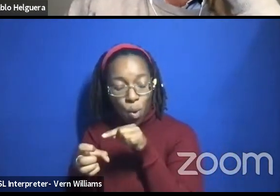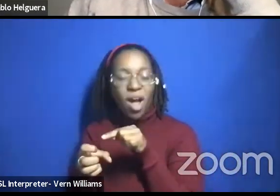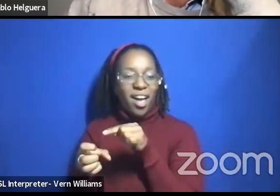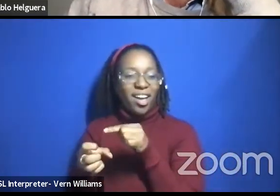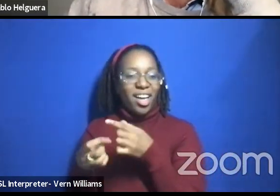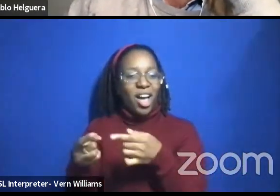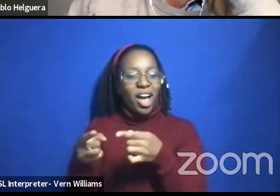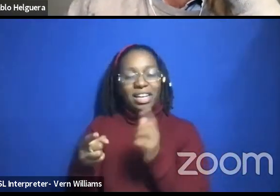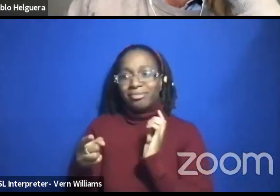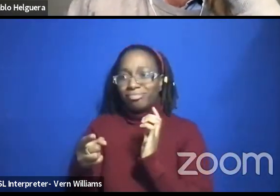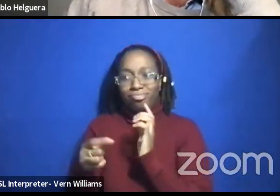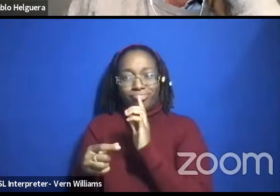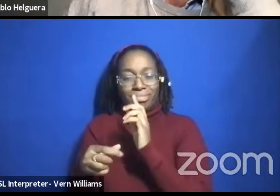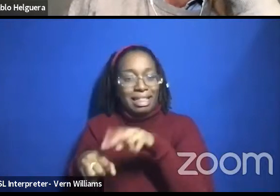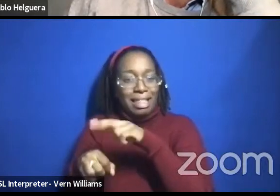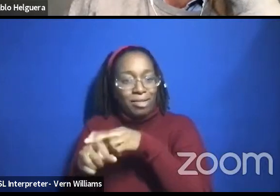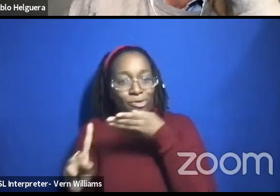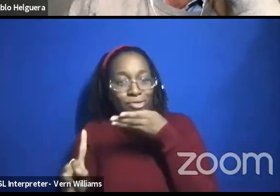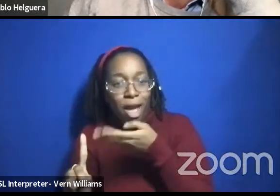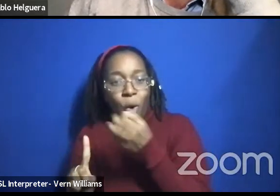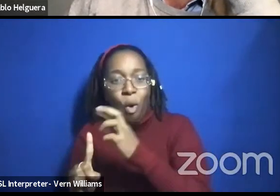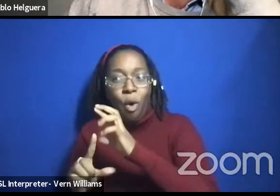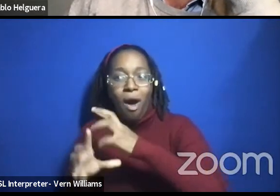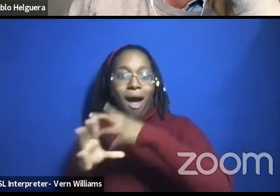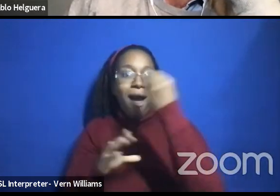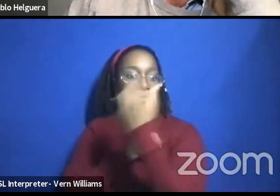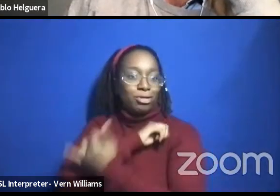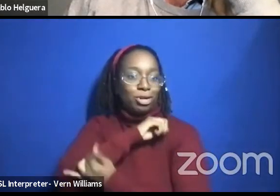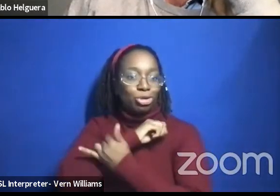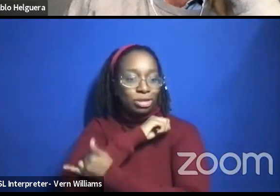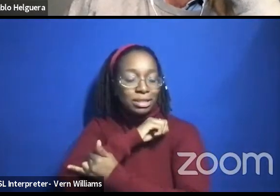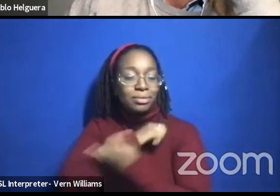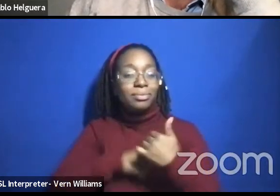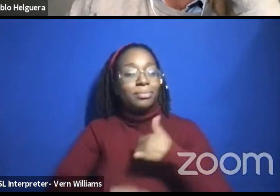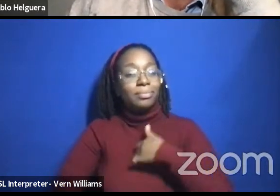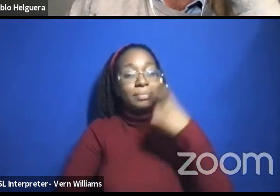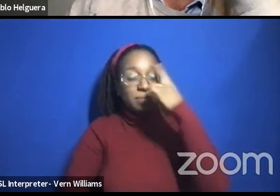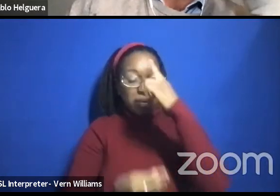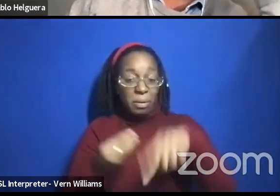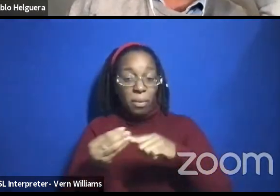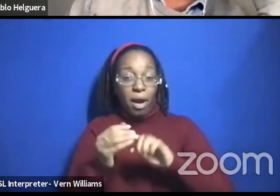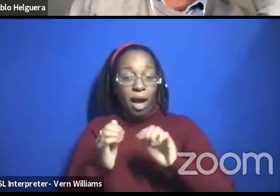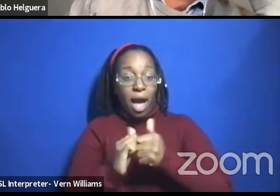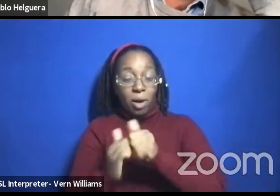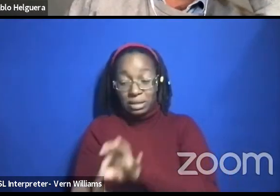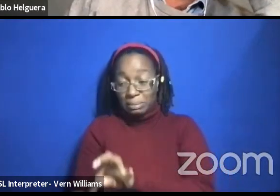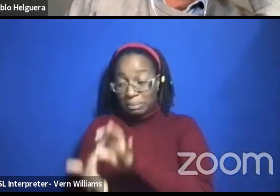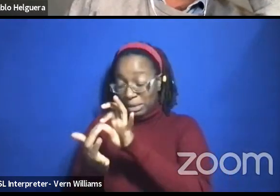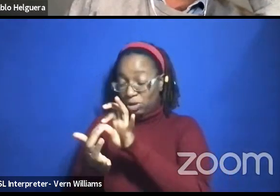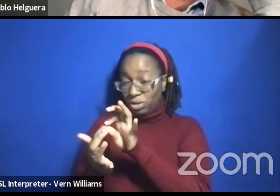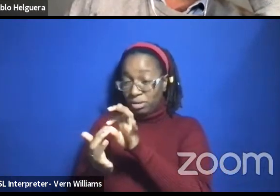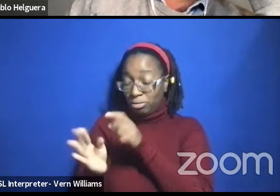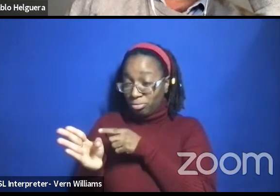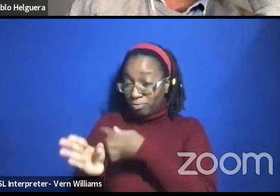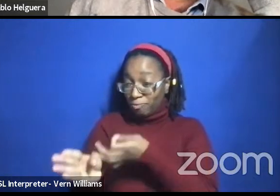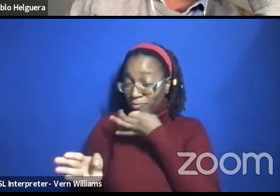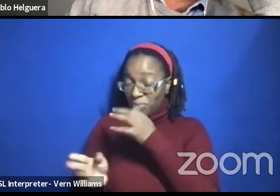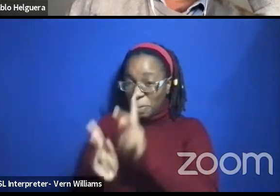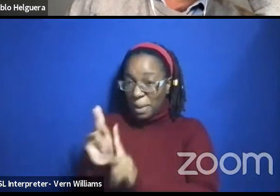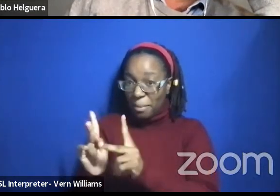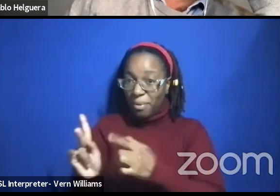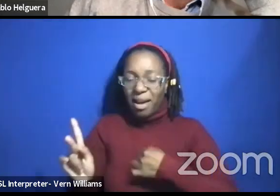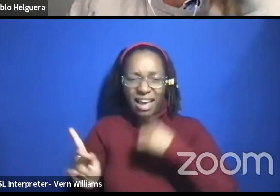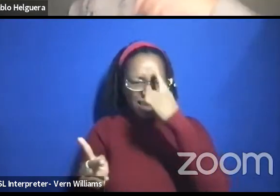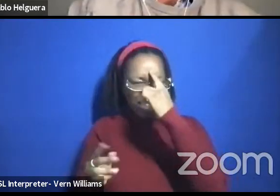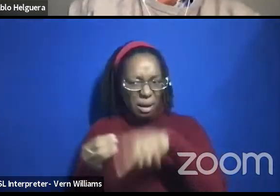and internationally. And so when we think about the idea of specializing in people, I think about having to be like